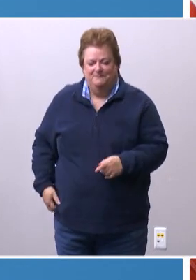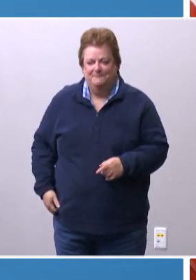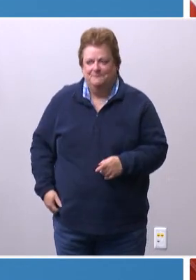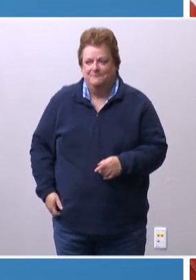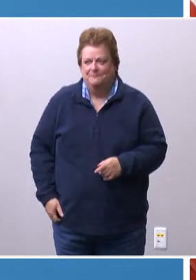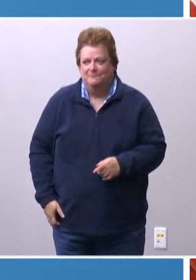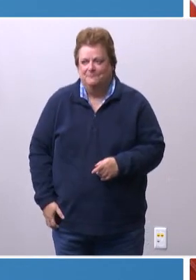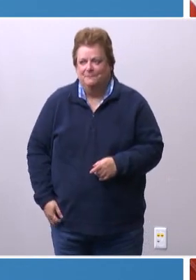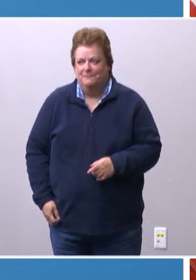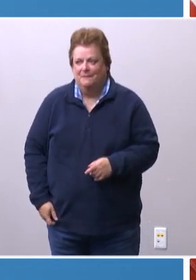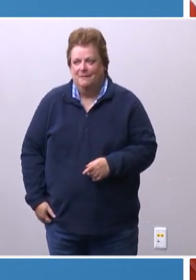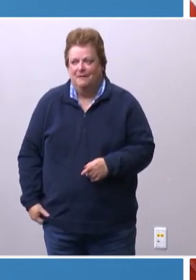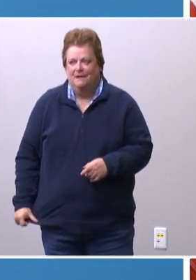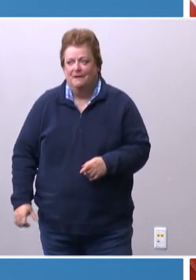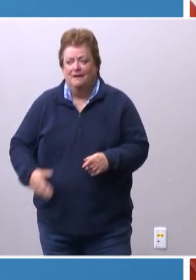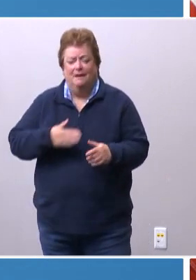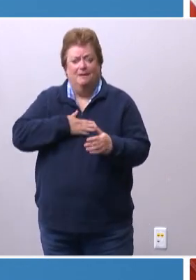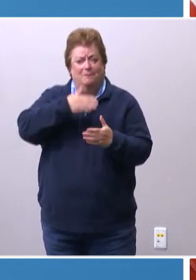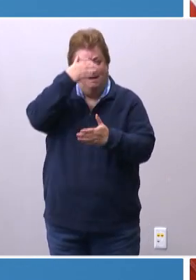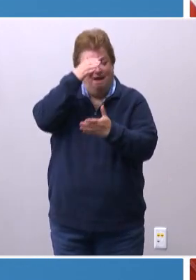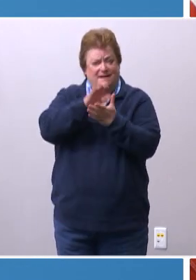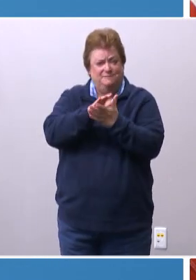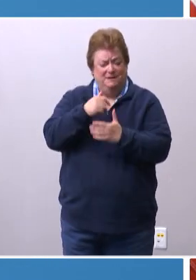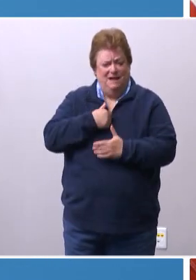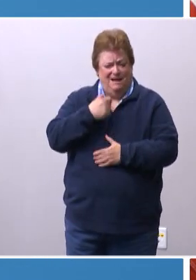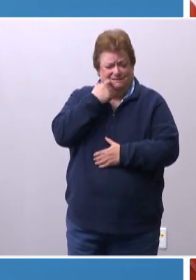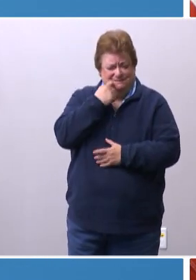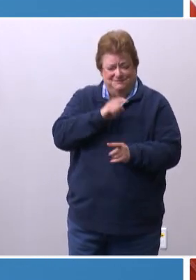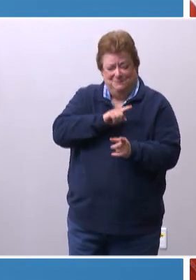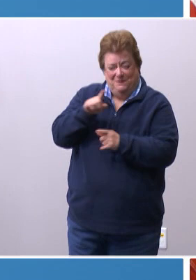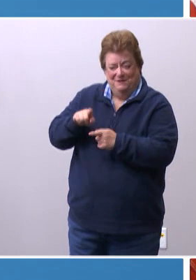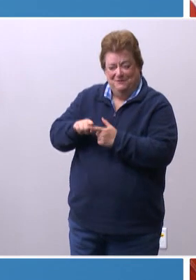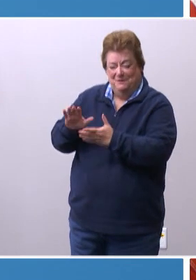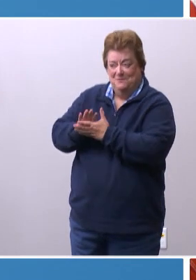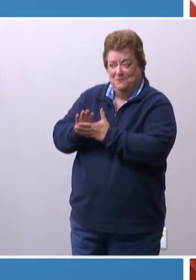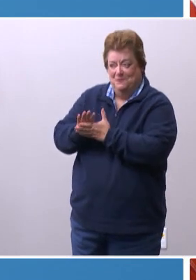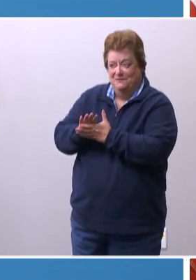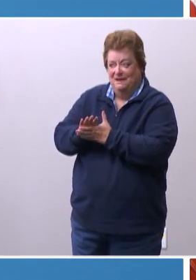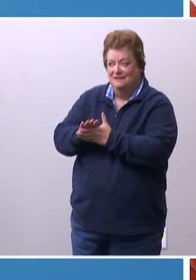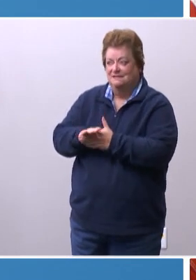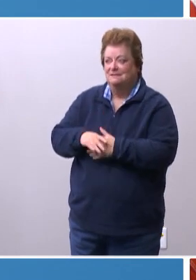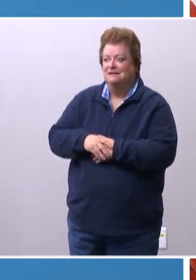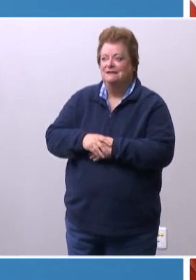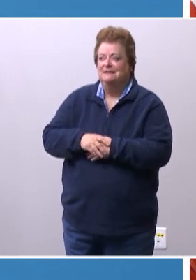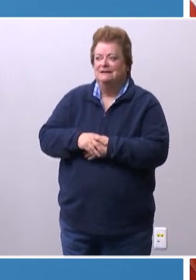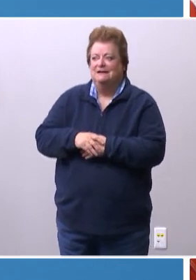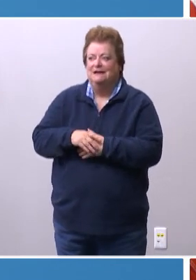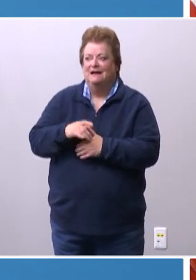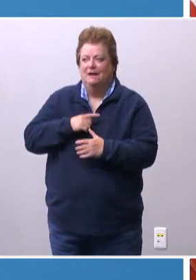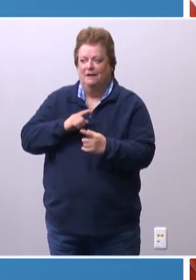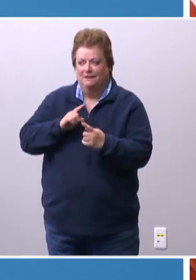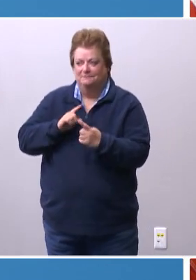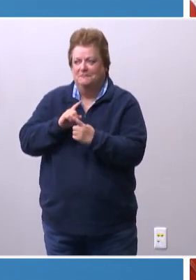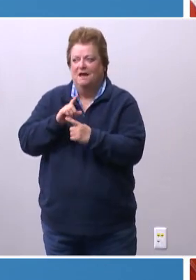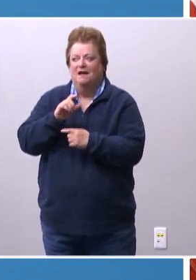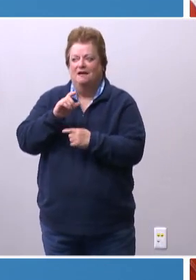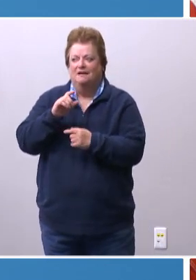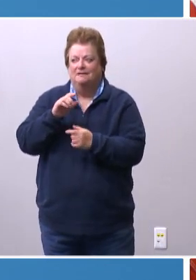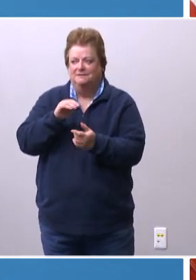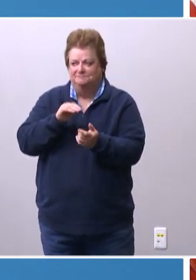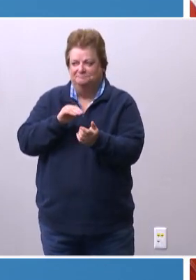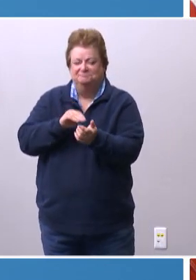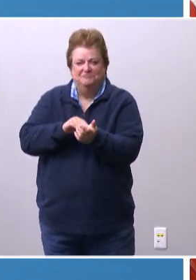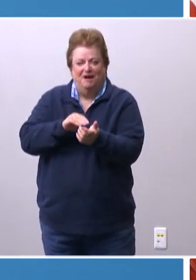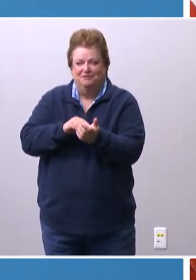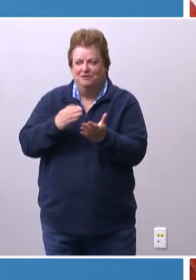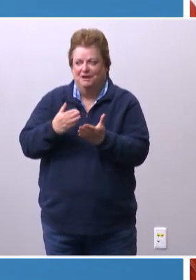My husband and I went to the movies this past Saturday night with a friend who is a surgeon here in town. And as we all masked up